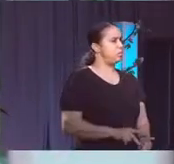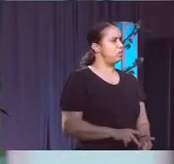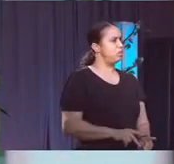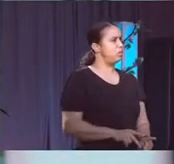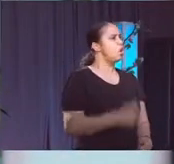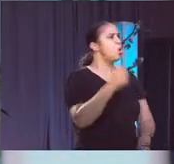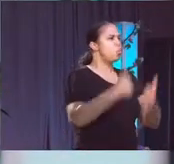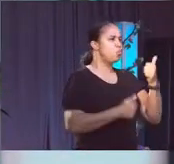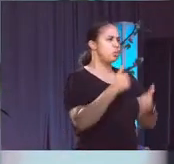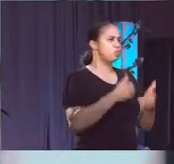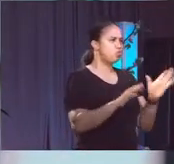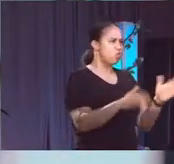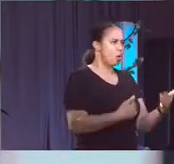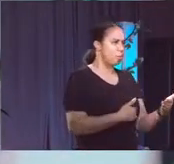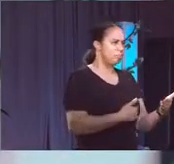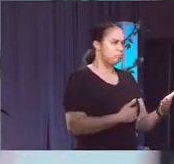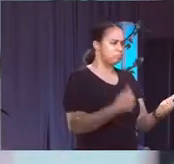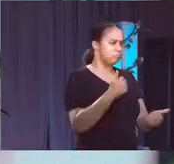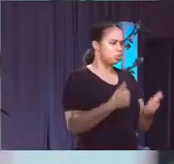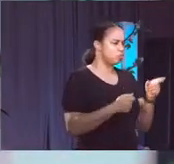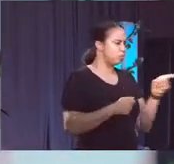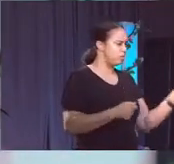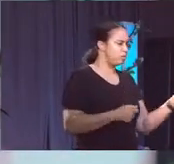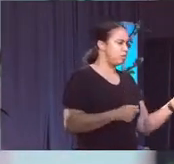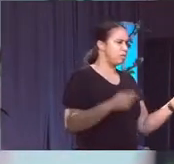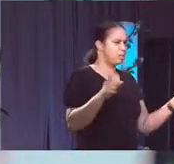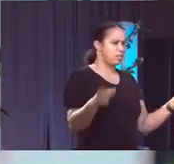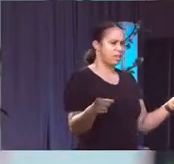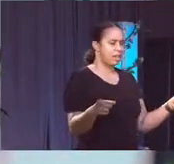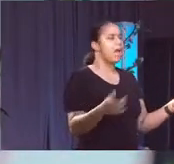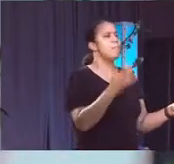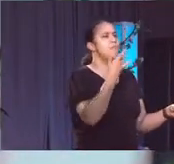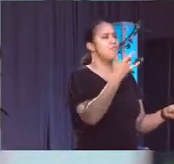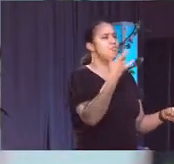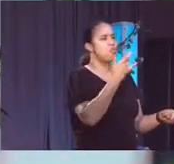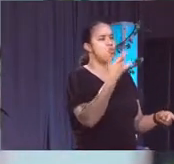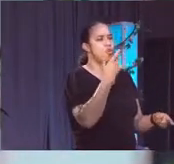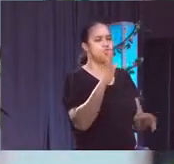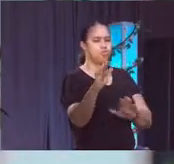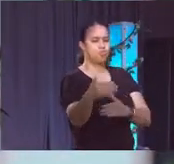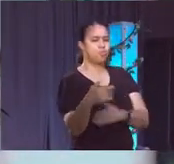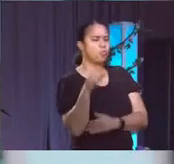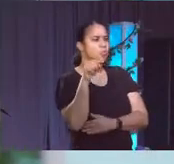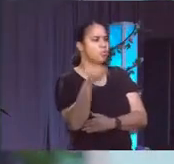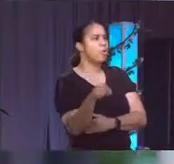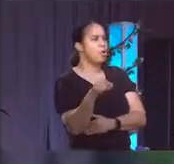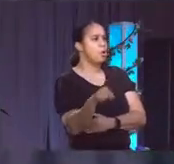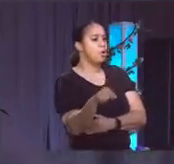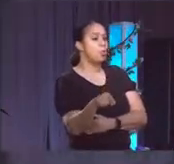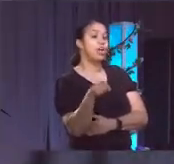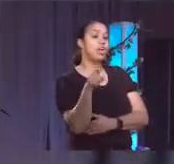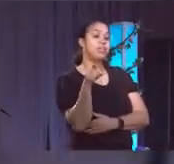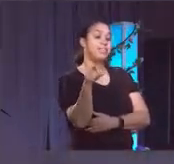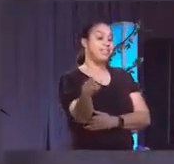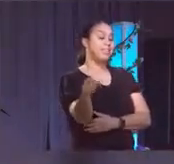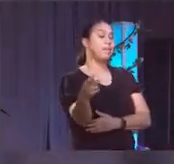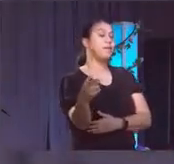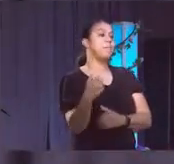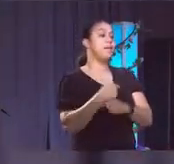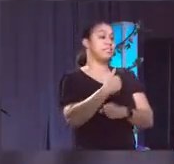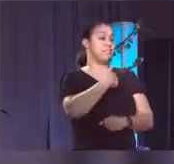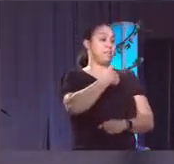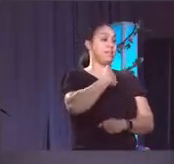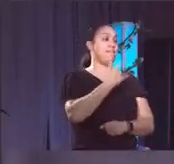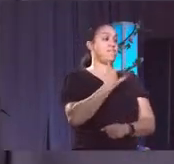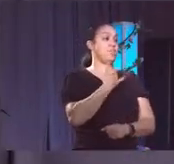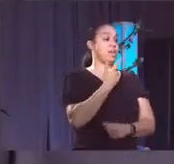Which room would you rather be in? I would rather be in the room where you make me feel like I'm the most interesting person